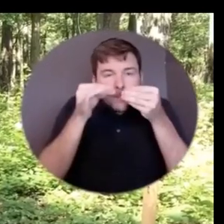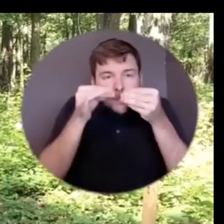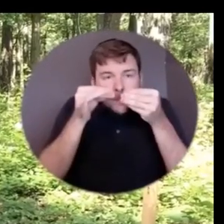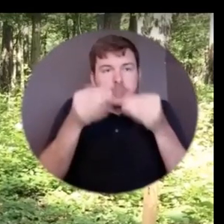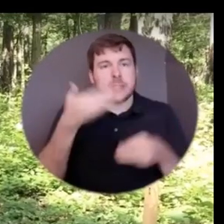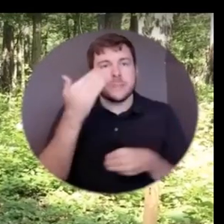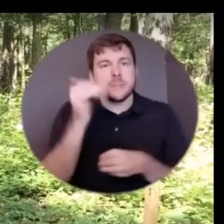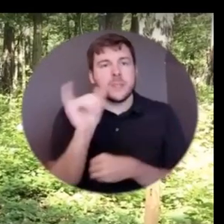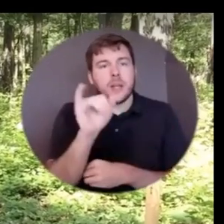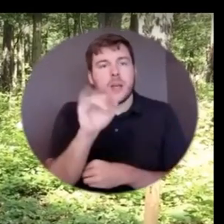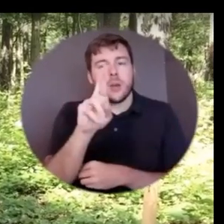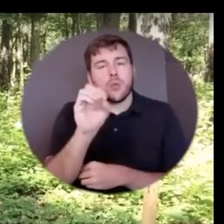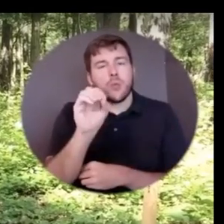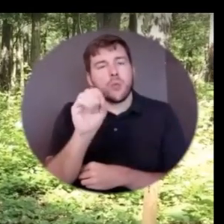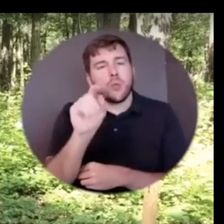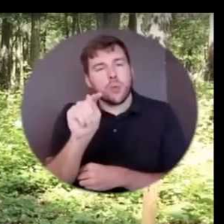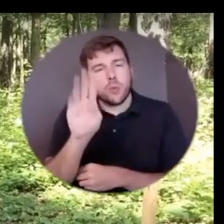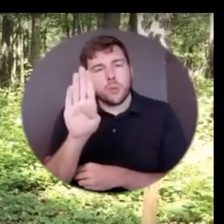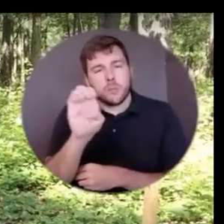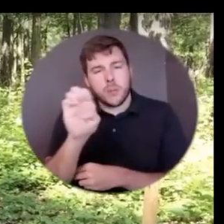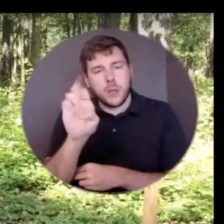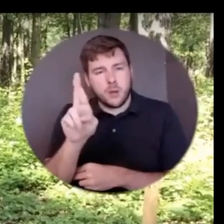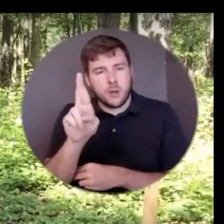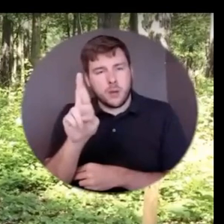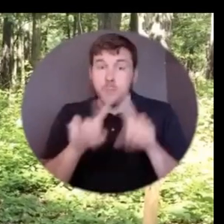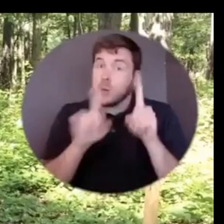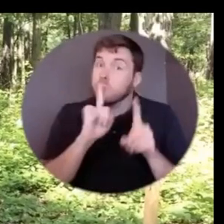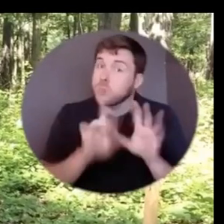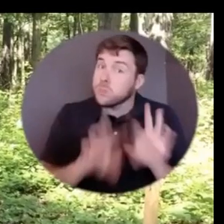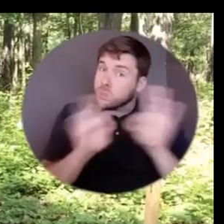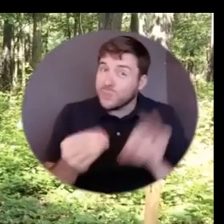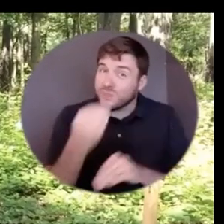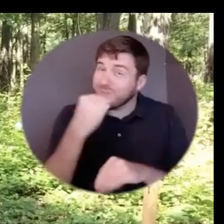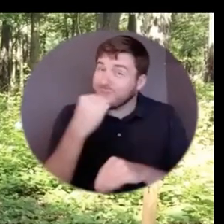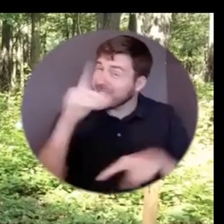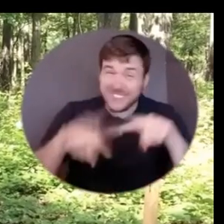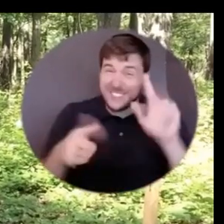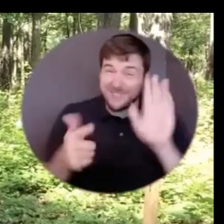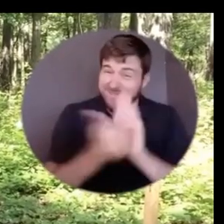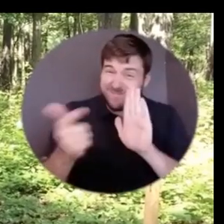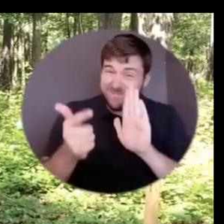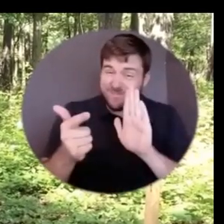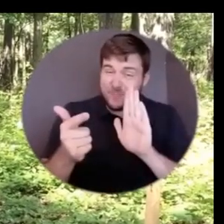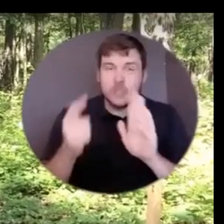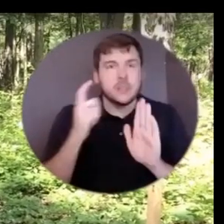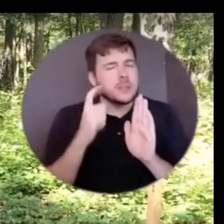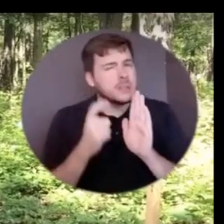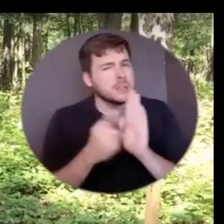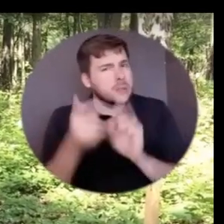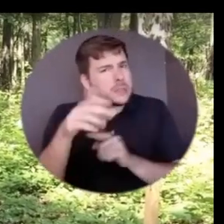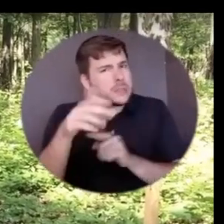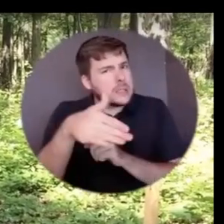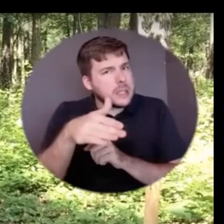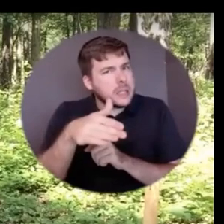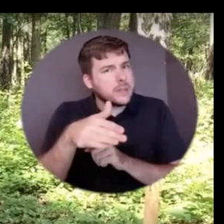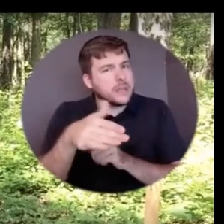not an edible plant. And the way you can identify sassafras is this three-lobed leaf. A lot of people like to say that it looks like an otter's foot.